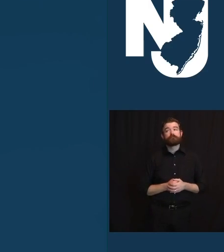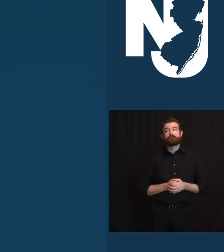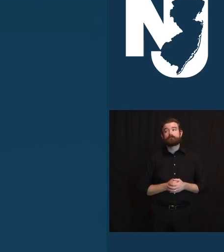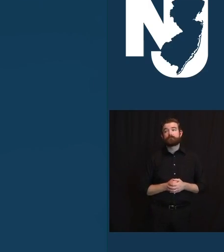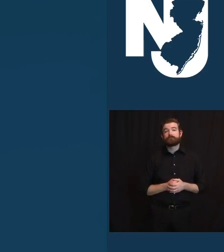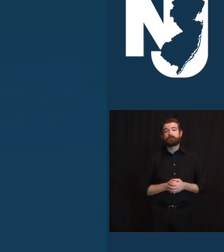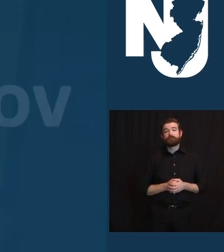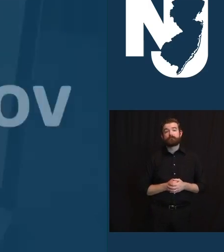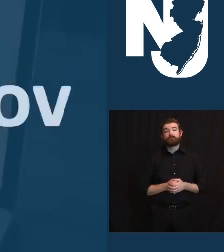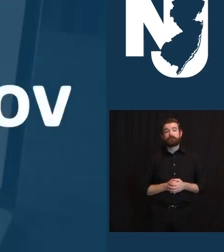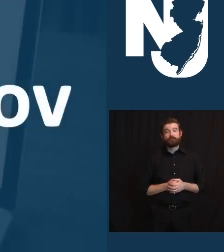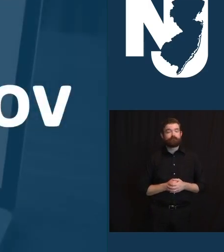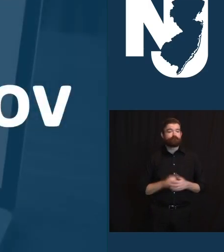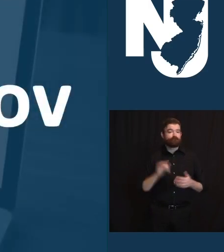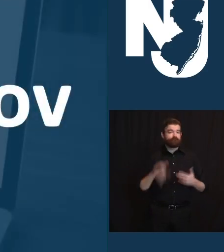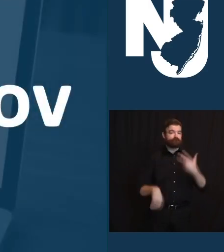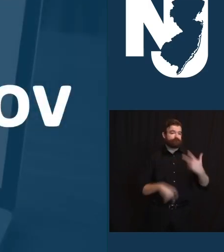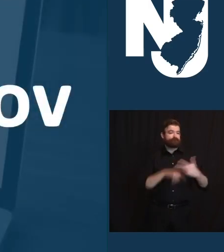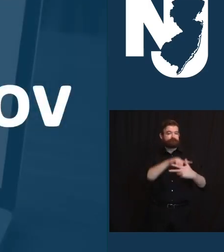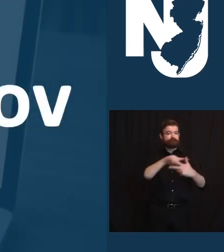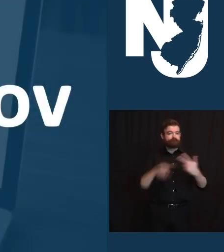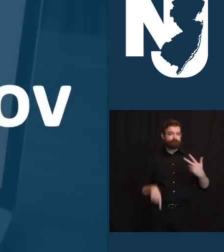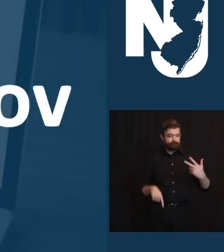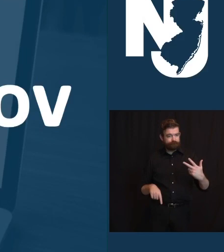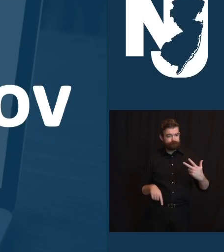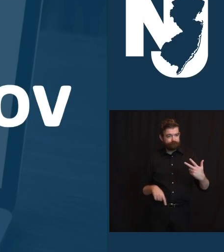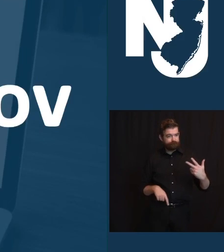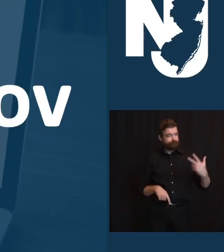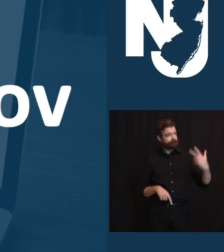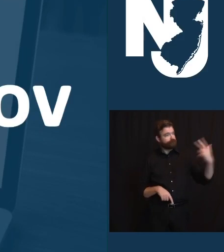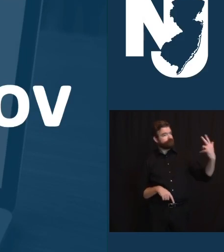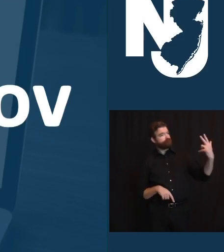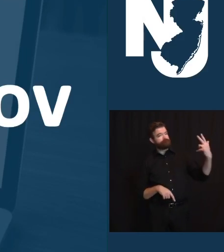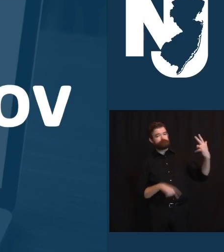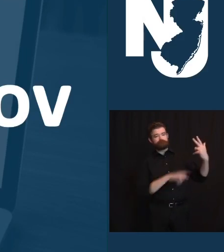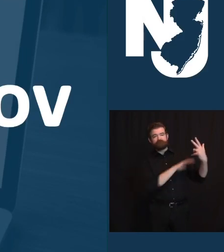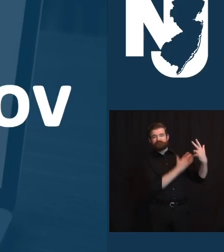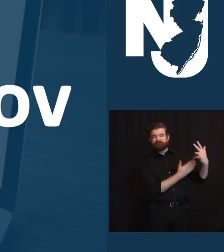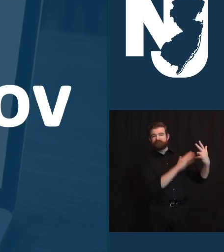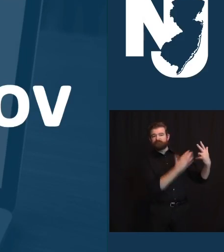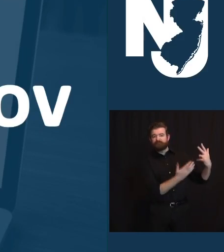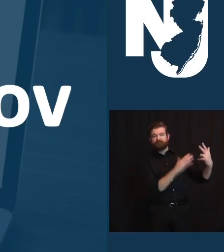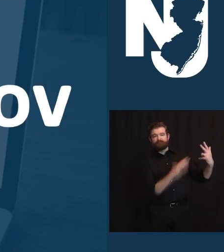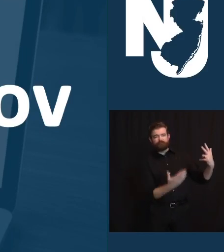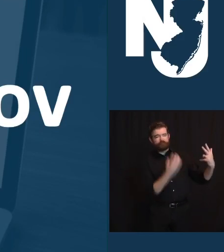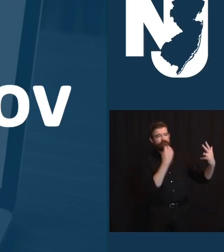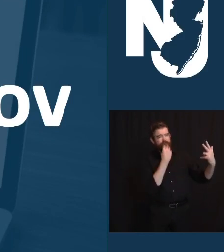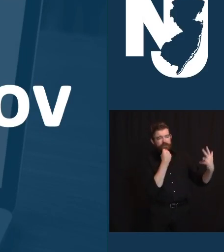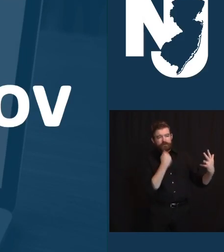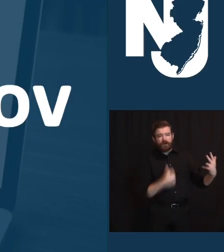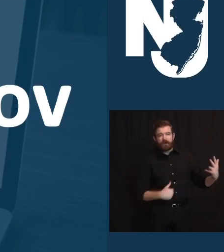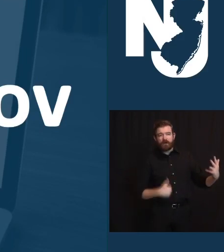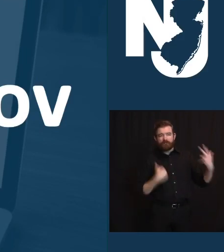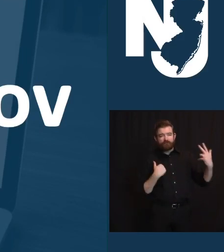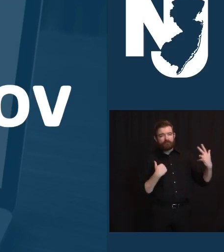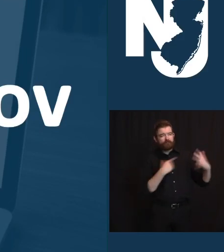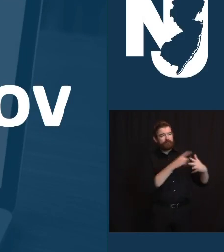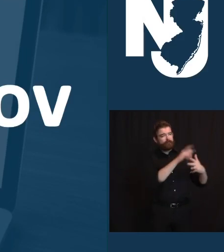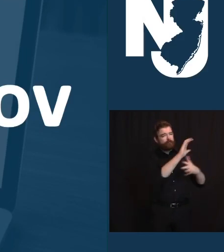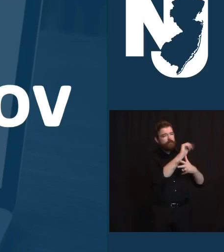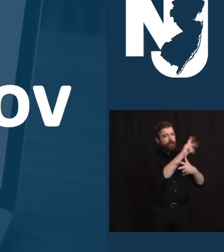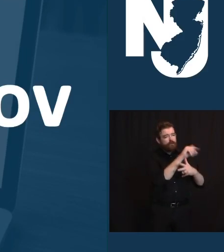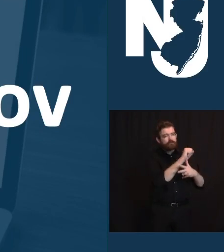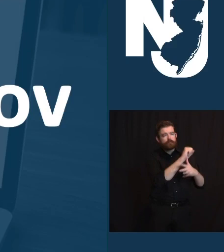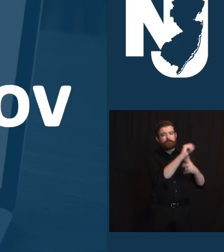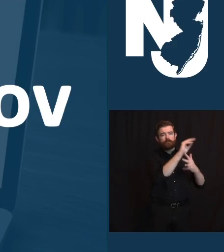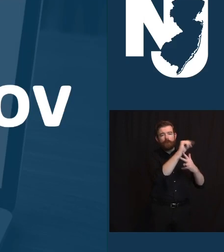So, as we remember 3 extraordinary lives lost, Carlos, Maria, and Louis, and as we